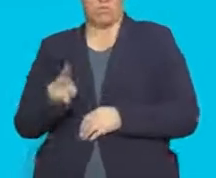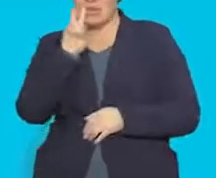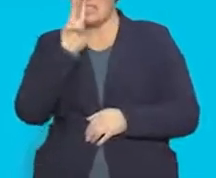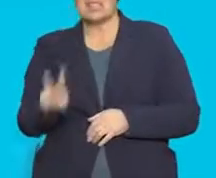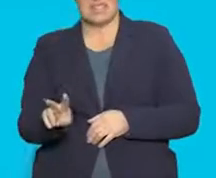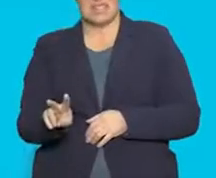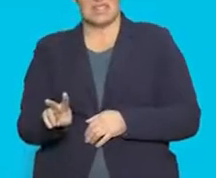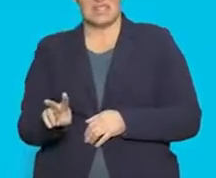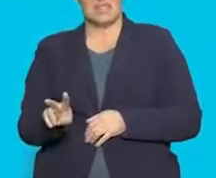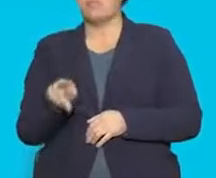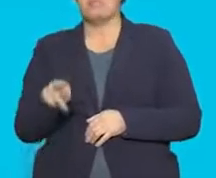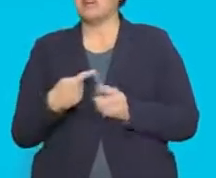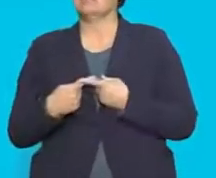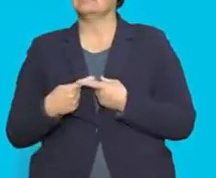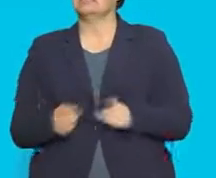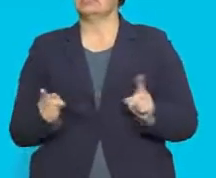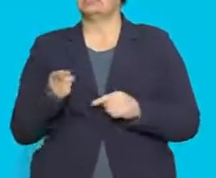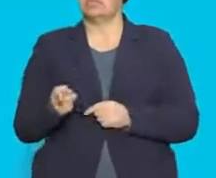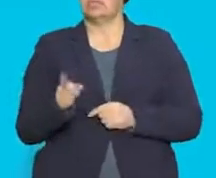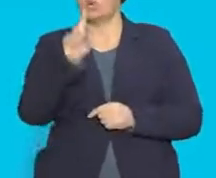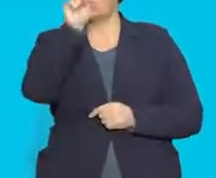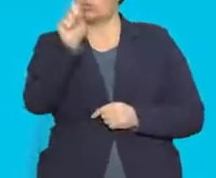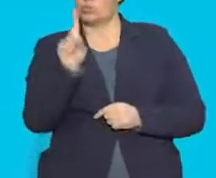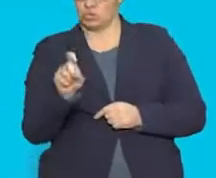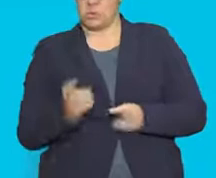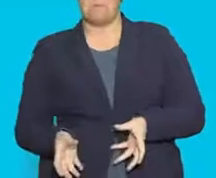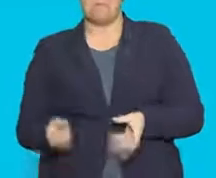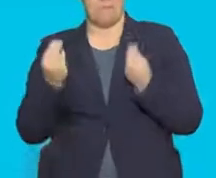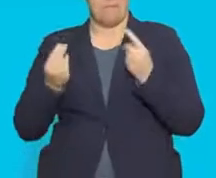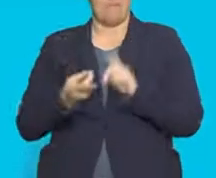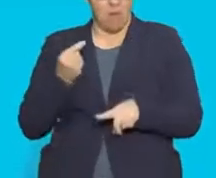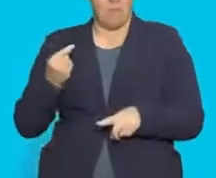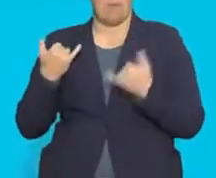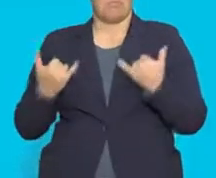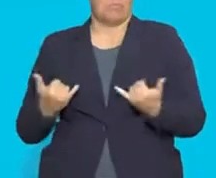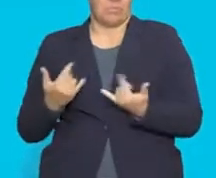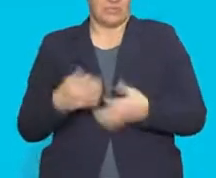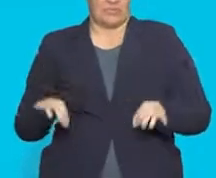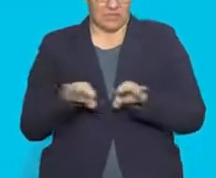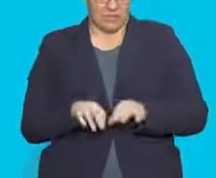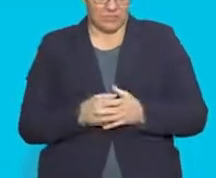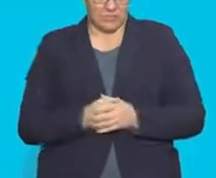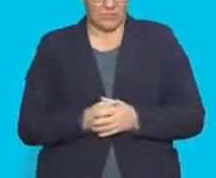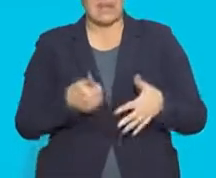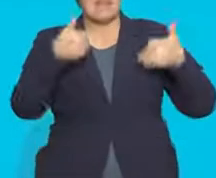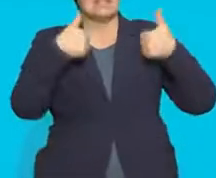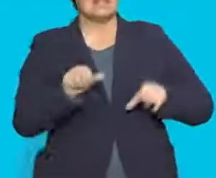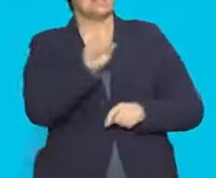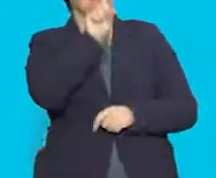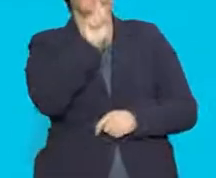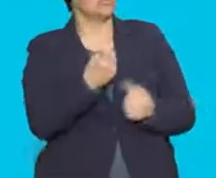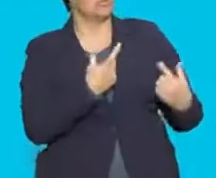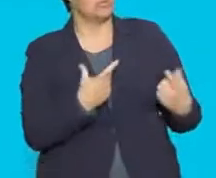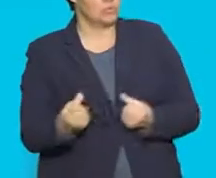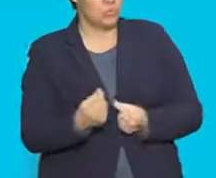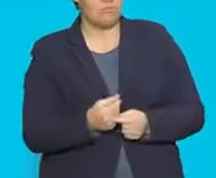to try and see what are the different questions that we can get there. And I promise you, the next question that we are going